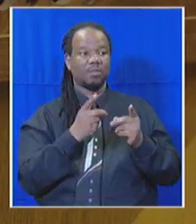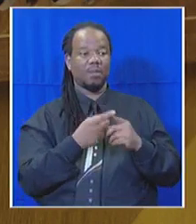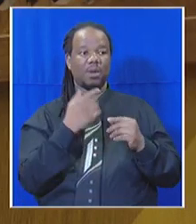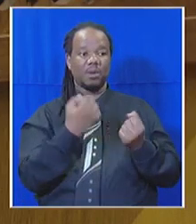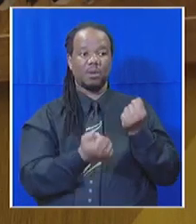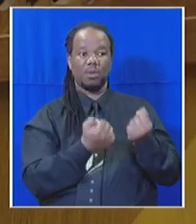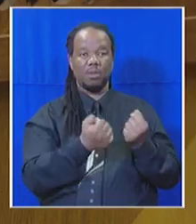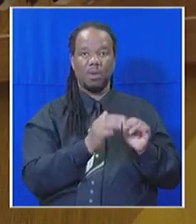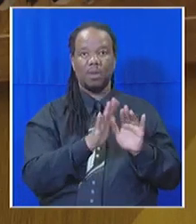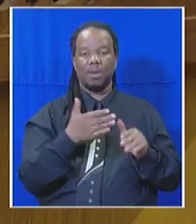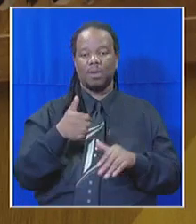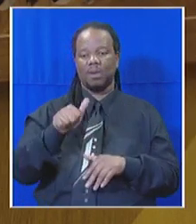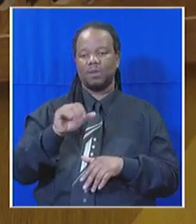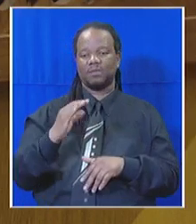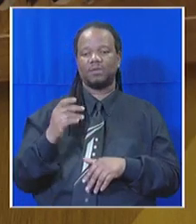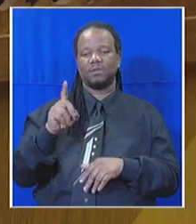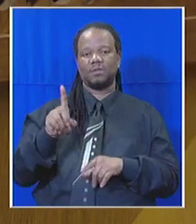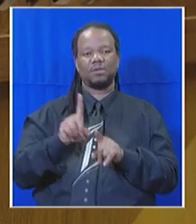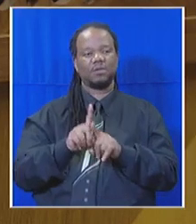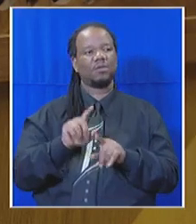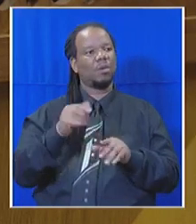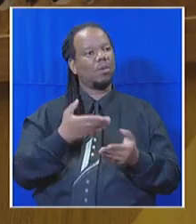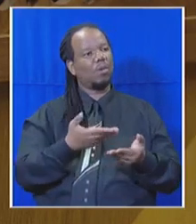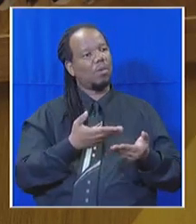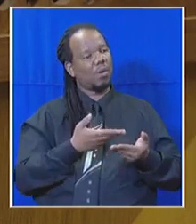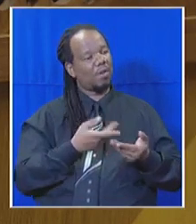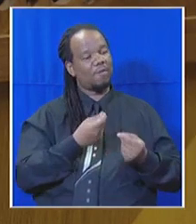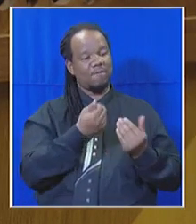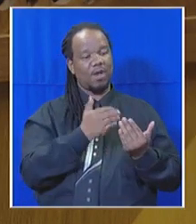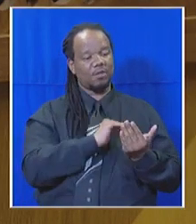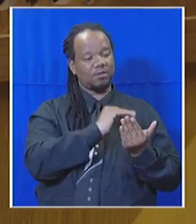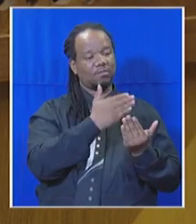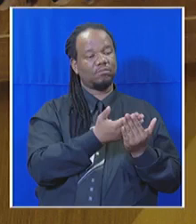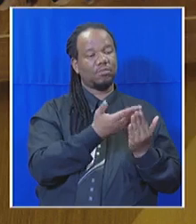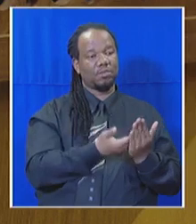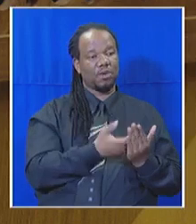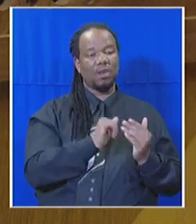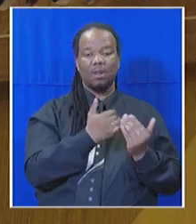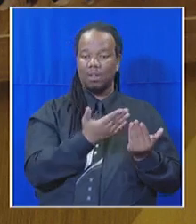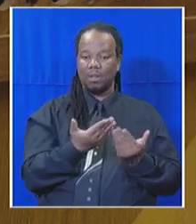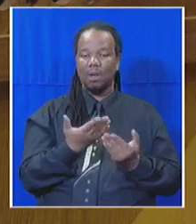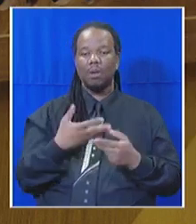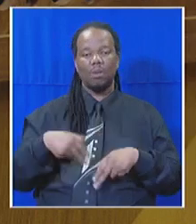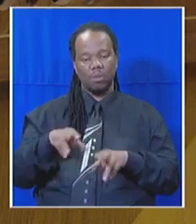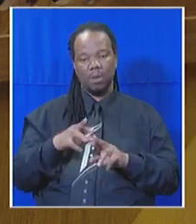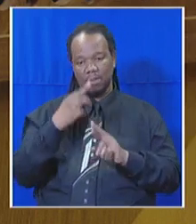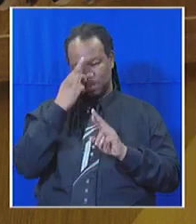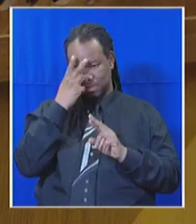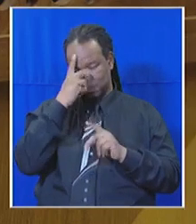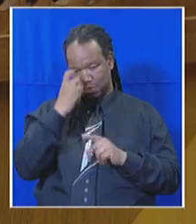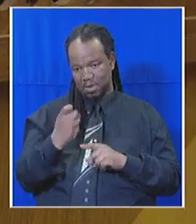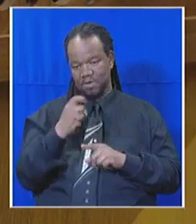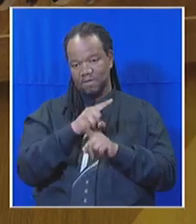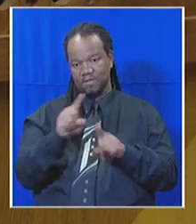the ACDP welcomes the Justice Administered Funds Bill, which has been tabled and which we believe will go a long way to address the